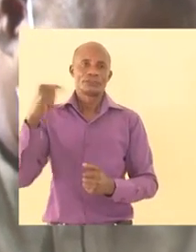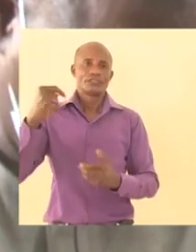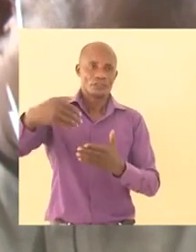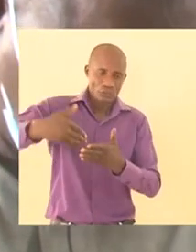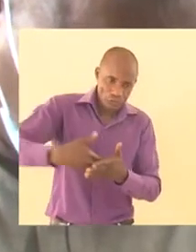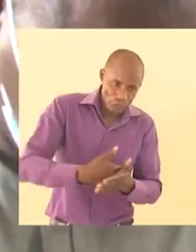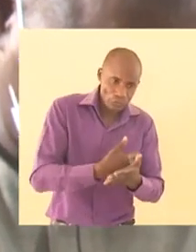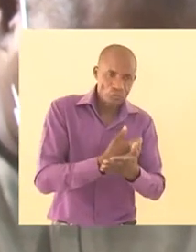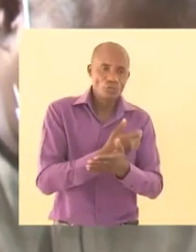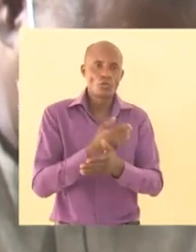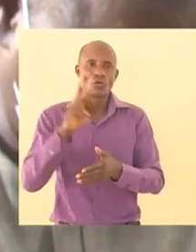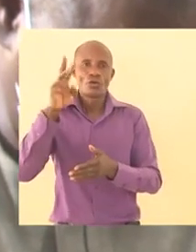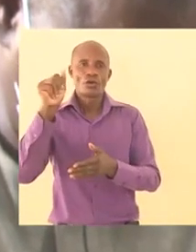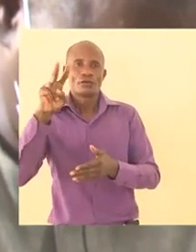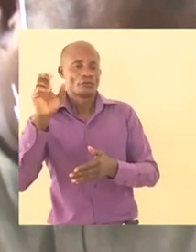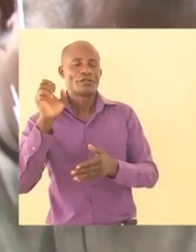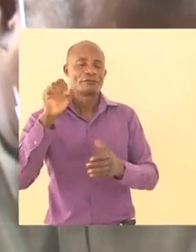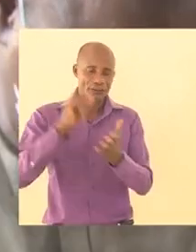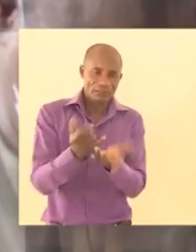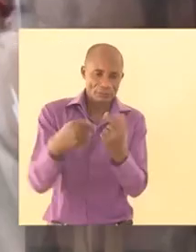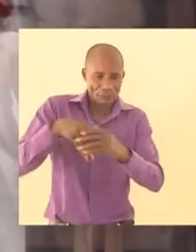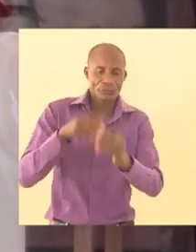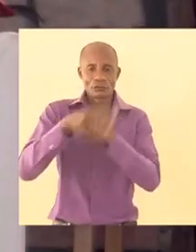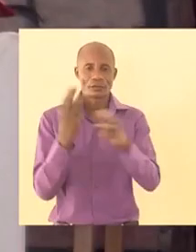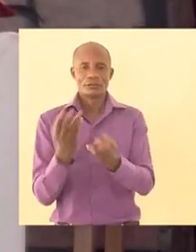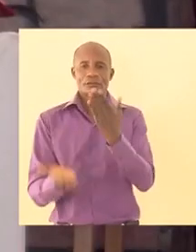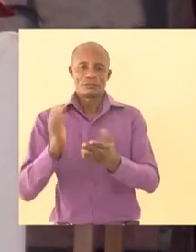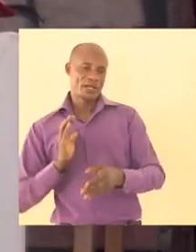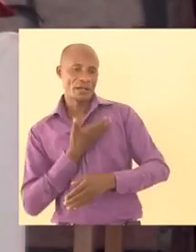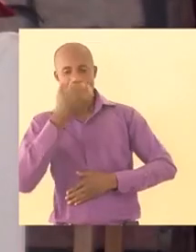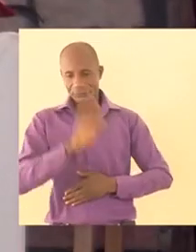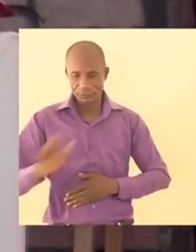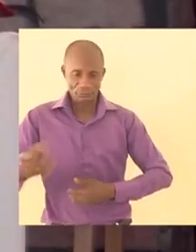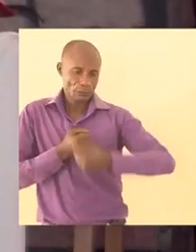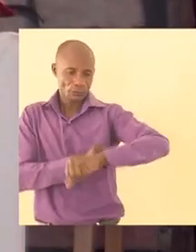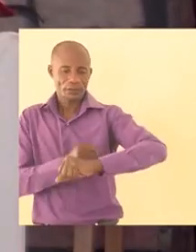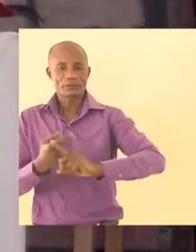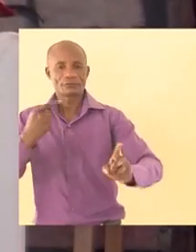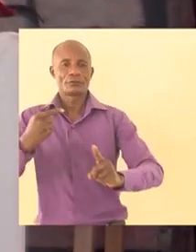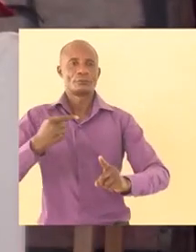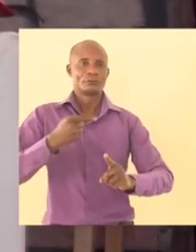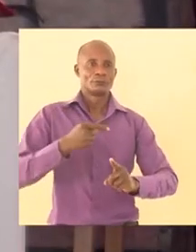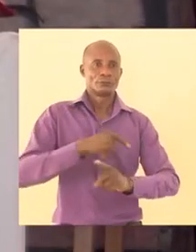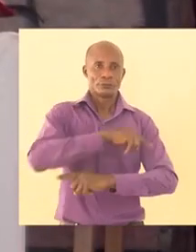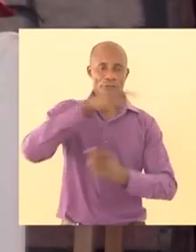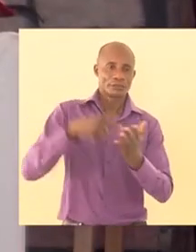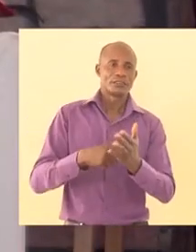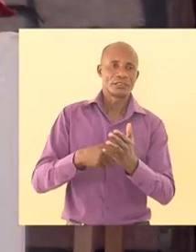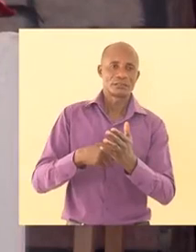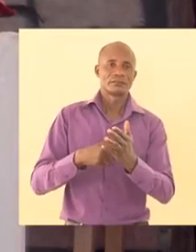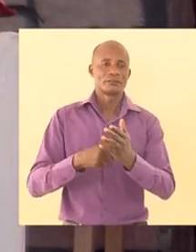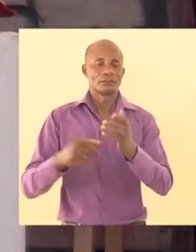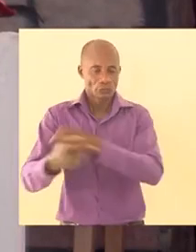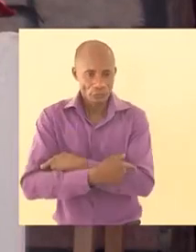the weight of the new scourge that has come upon the world today. May our children be protected from the